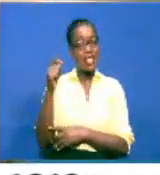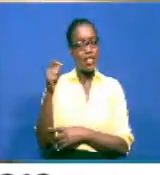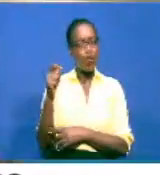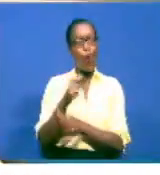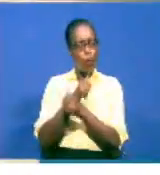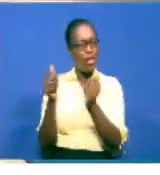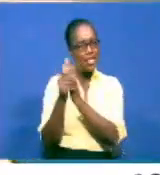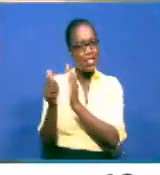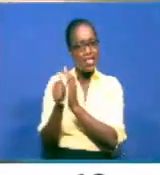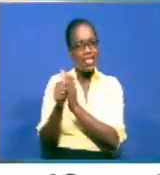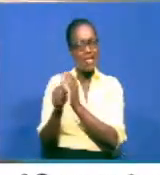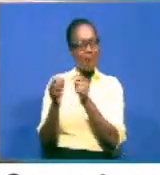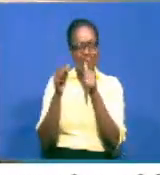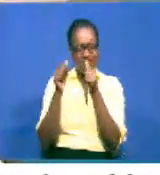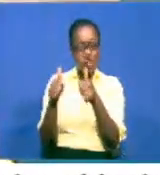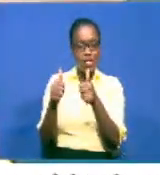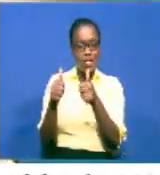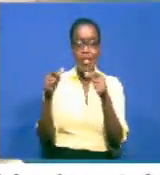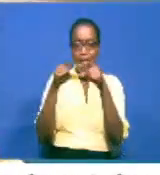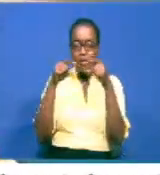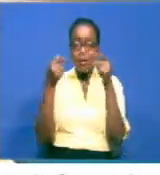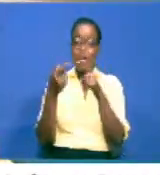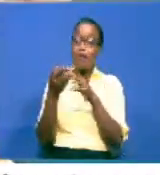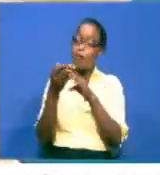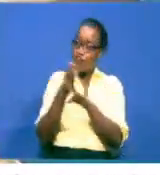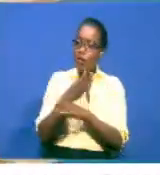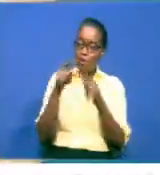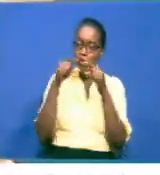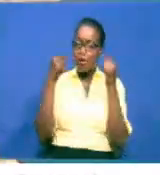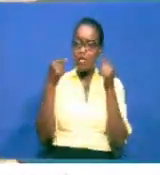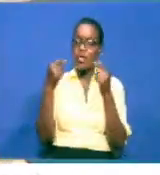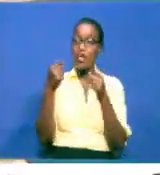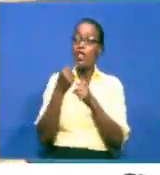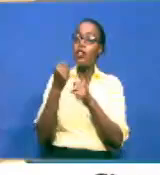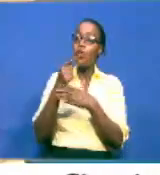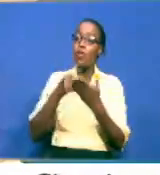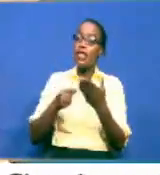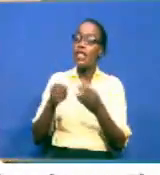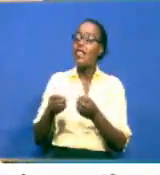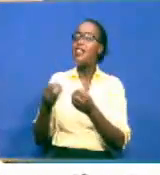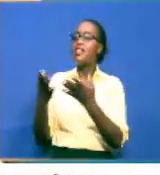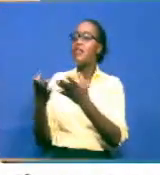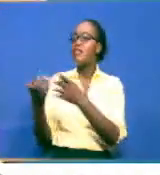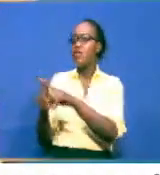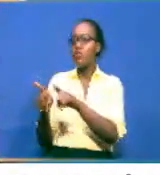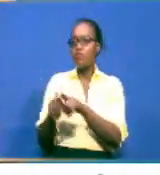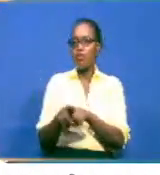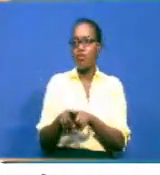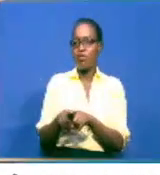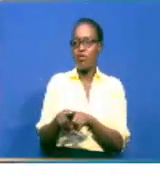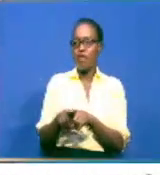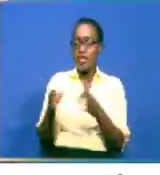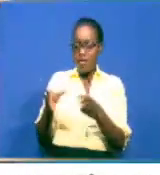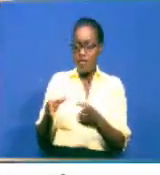and they made the mask actually. Mm-hmm. But before making the mask, what I did, I donated also, a